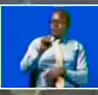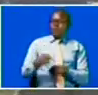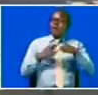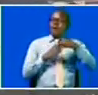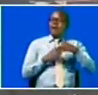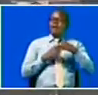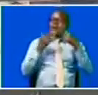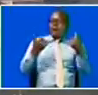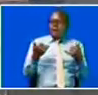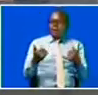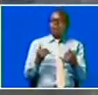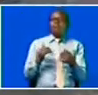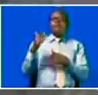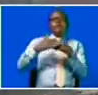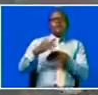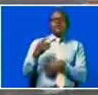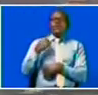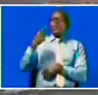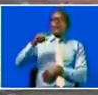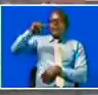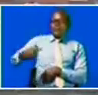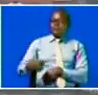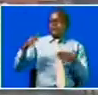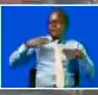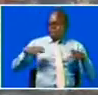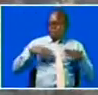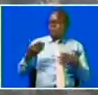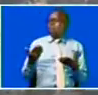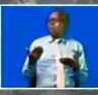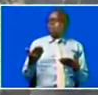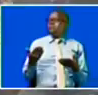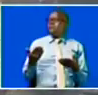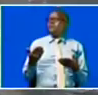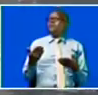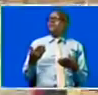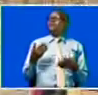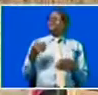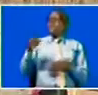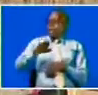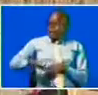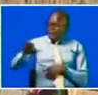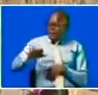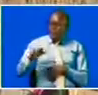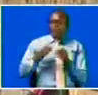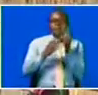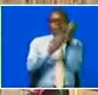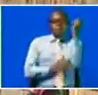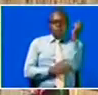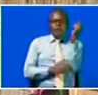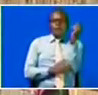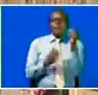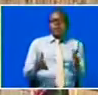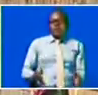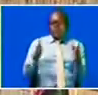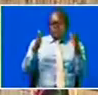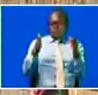2009 to close to 100,000 now. But the Achilles heel for the area has been the poor state of the